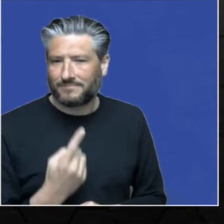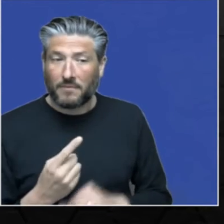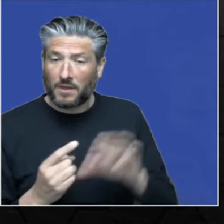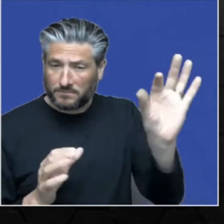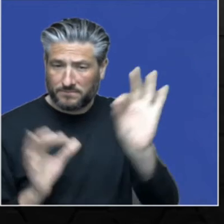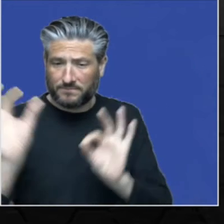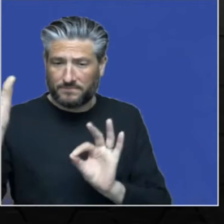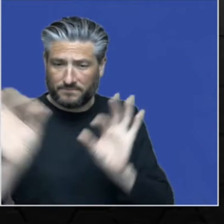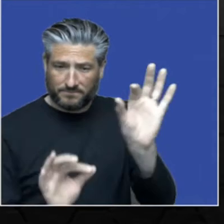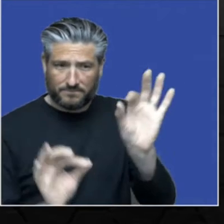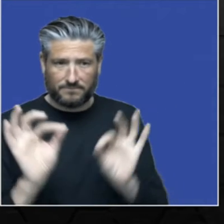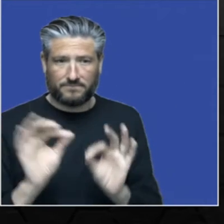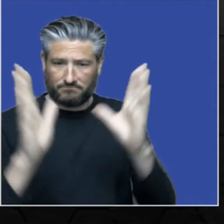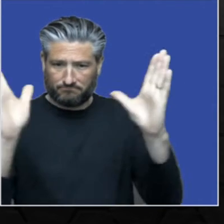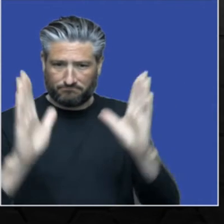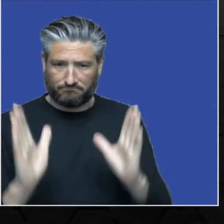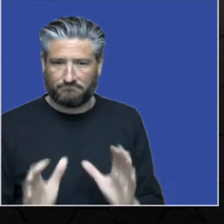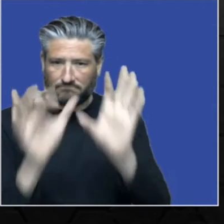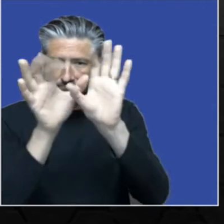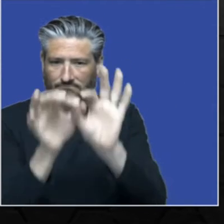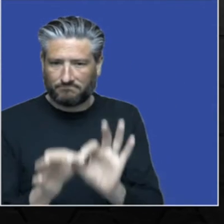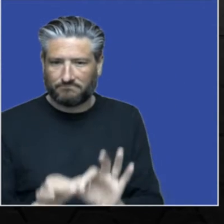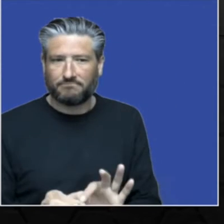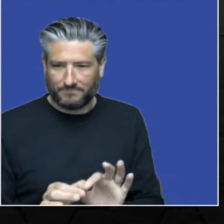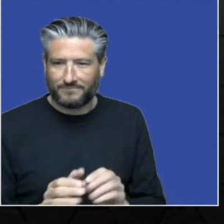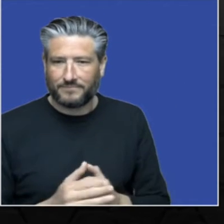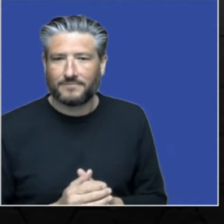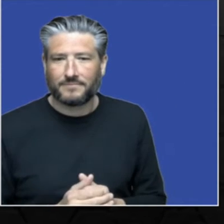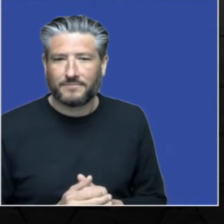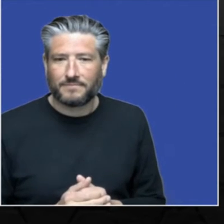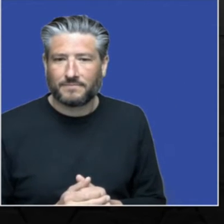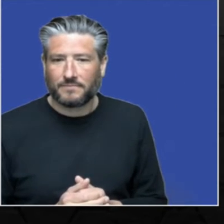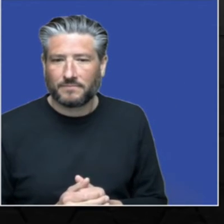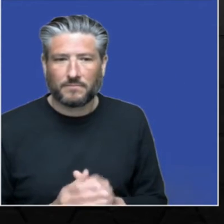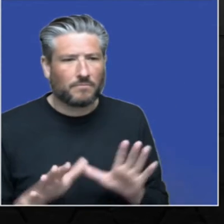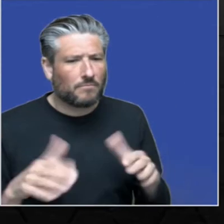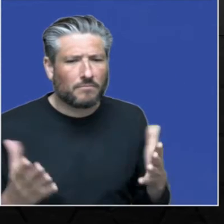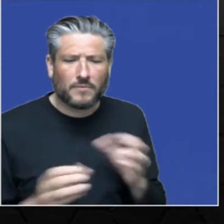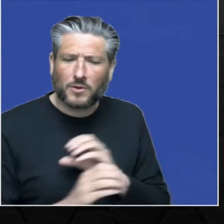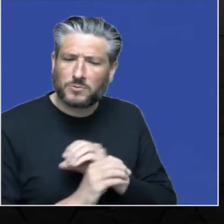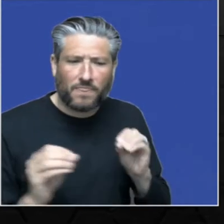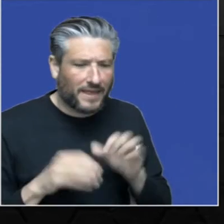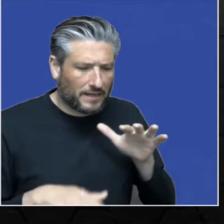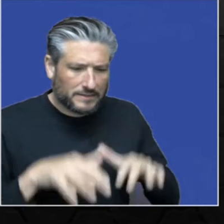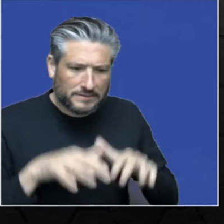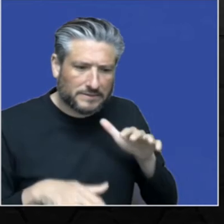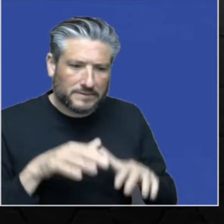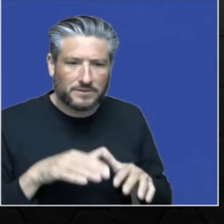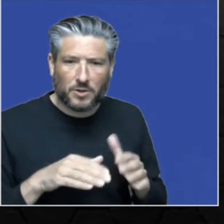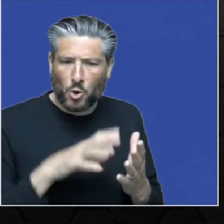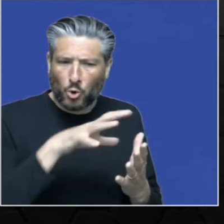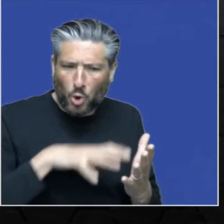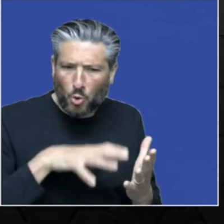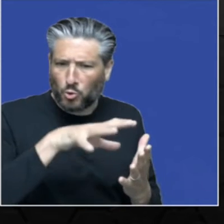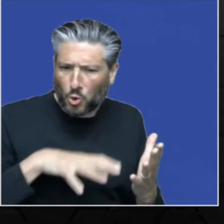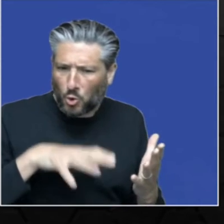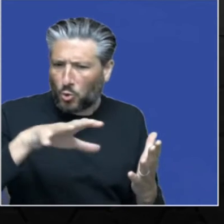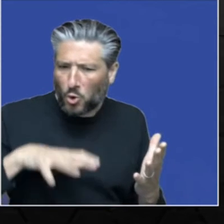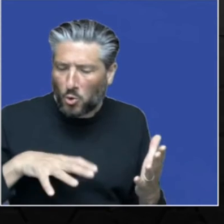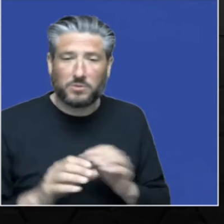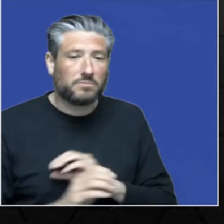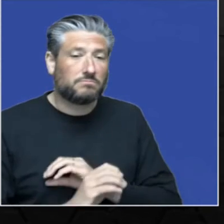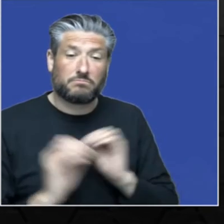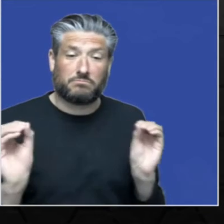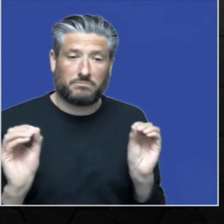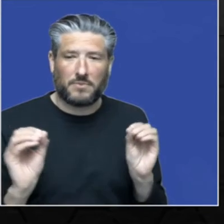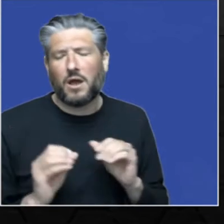this platform, and you don't have to write a lot of code. Of course, there are some options and there are some elements that